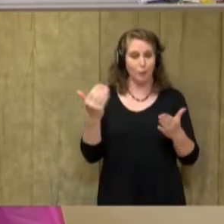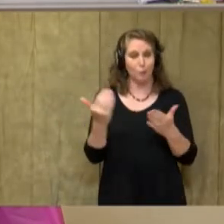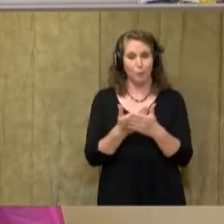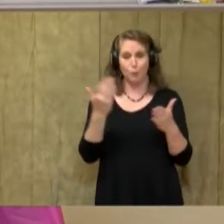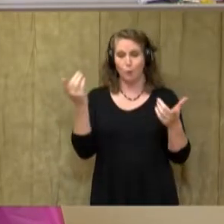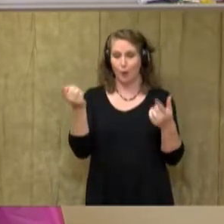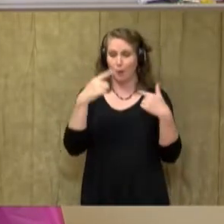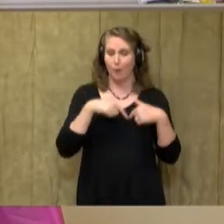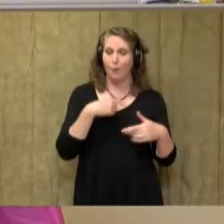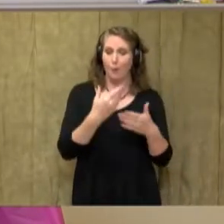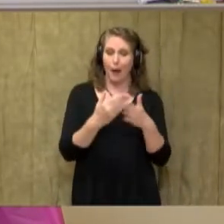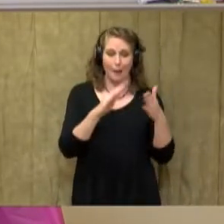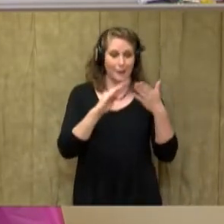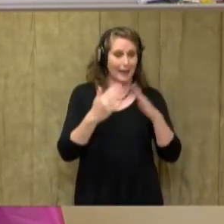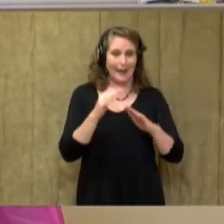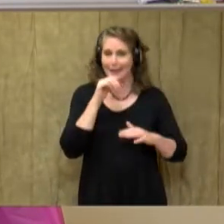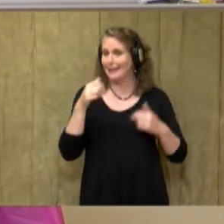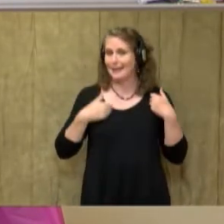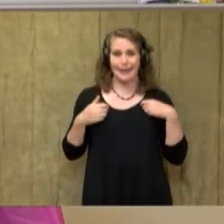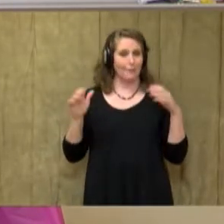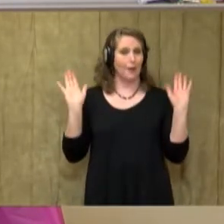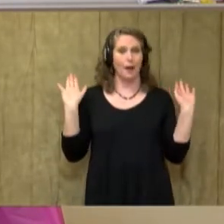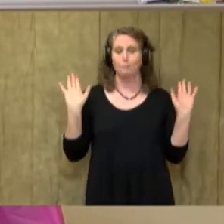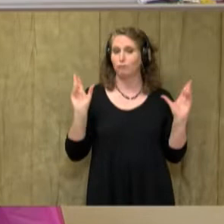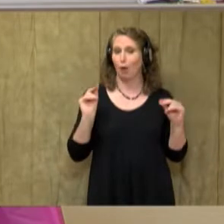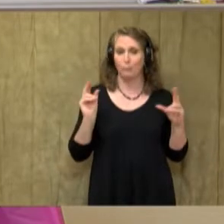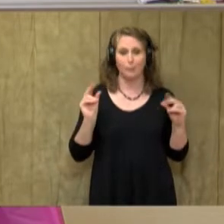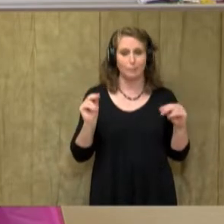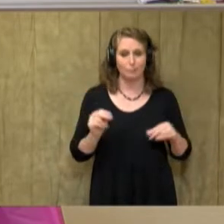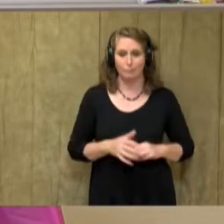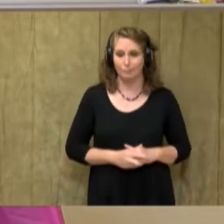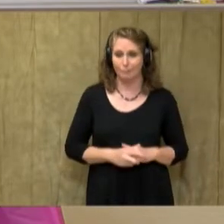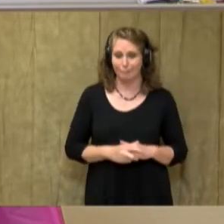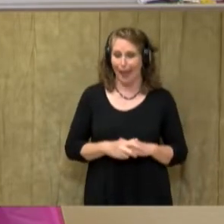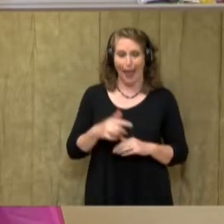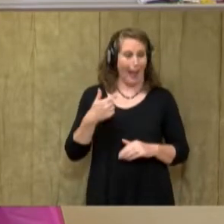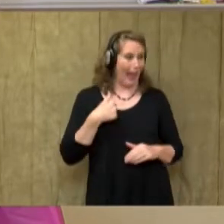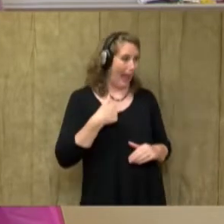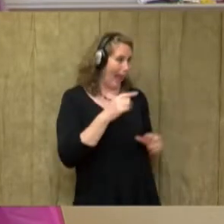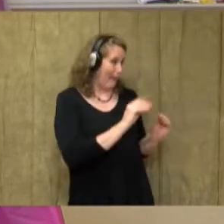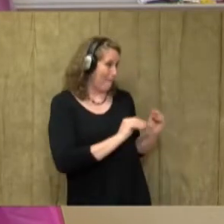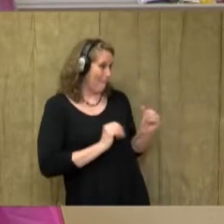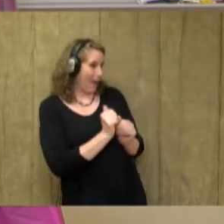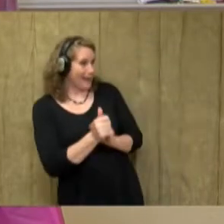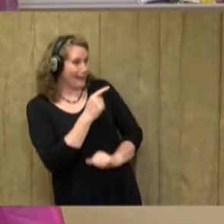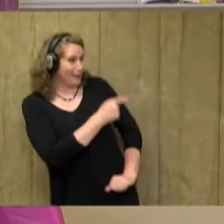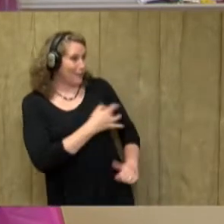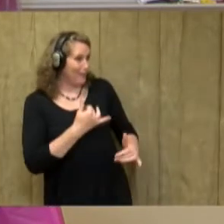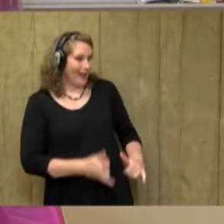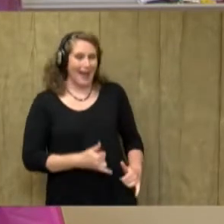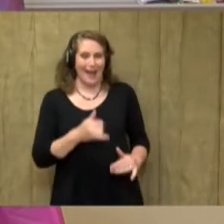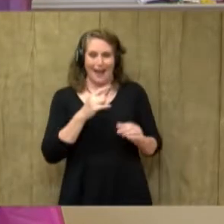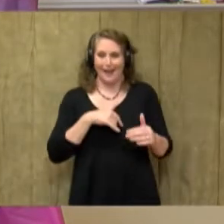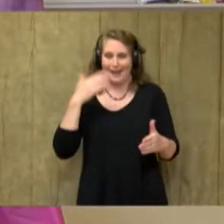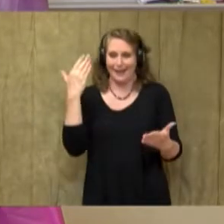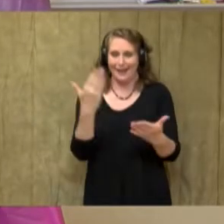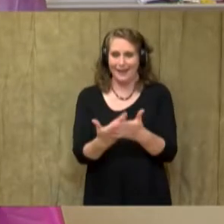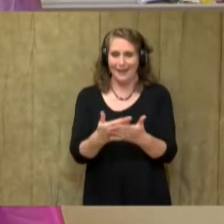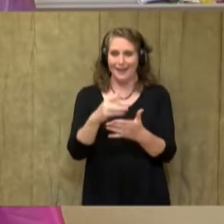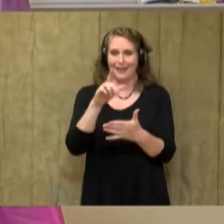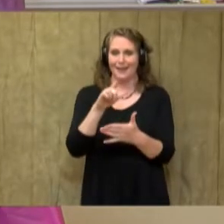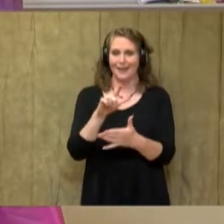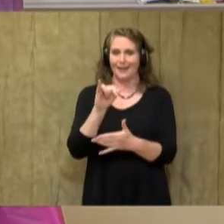town, right? And he didn't give up. He did not. All right, I'm passing you now. Oh. Here we are at